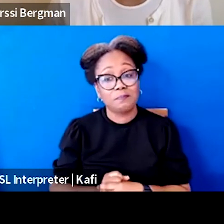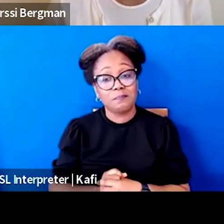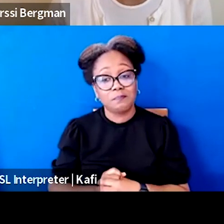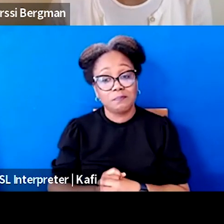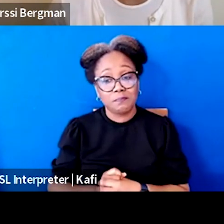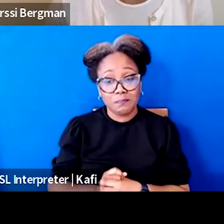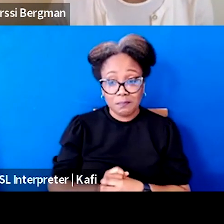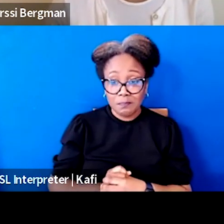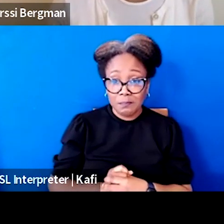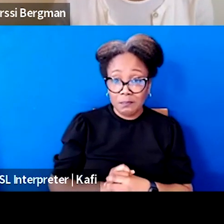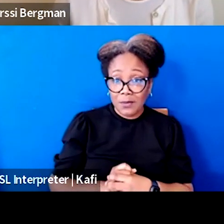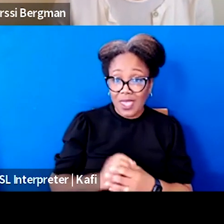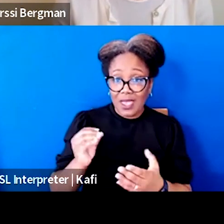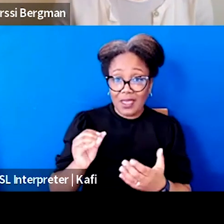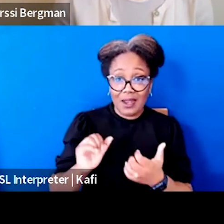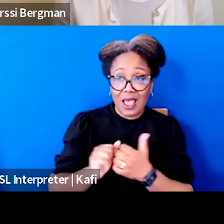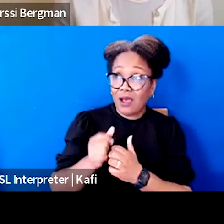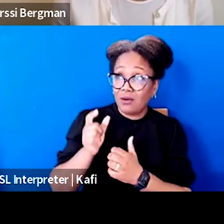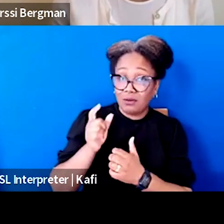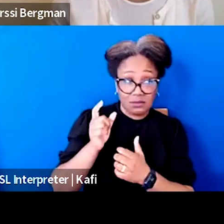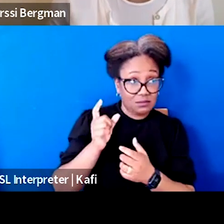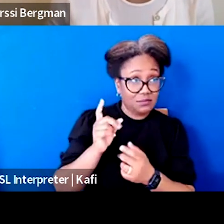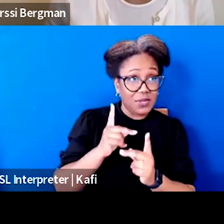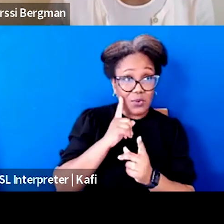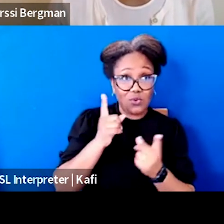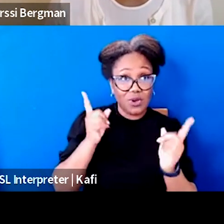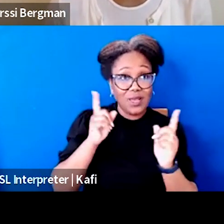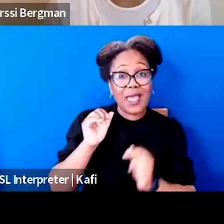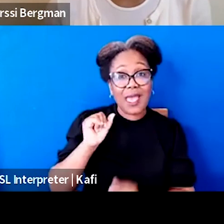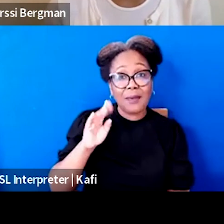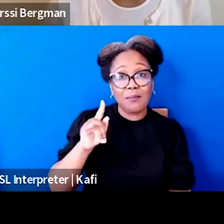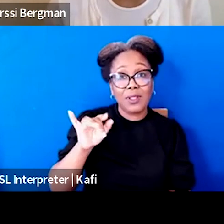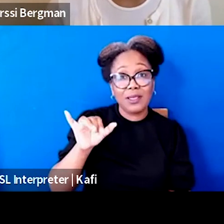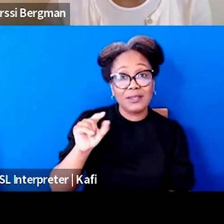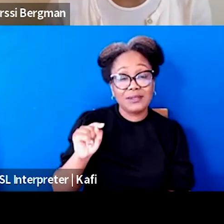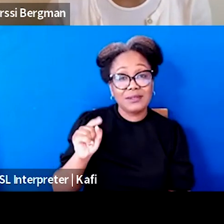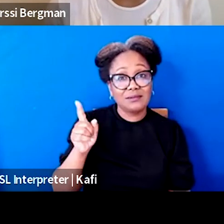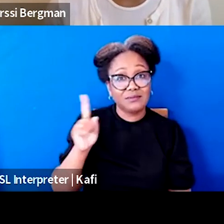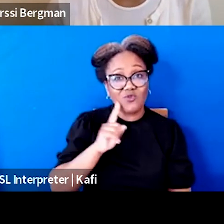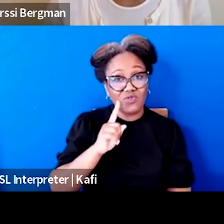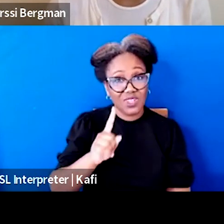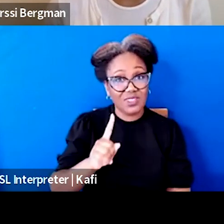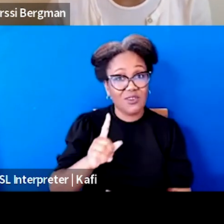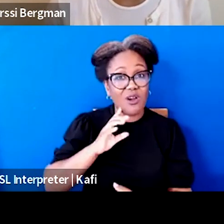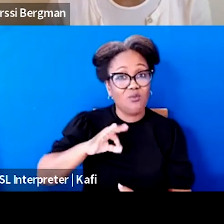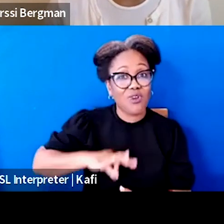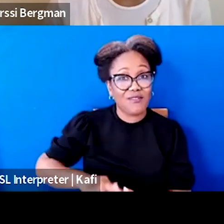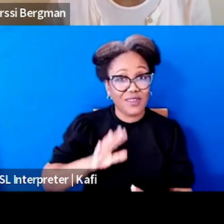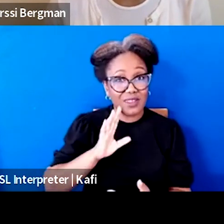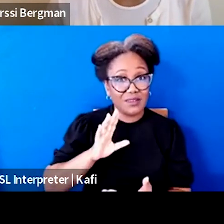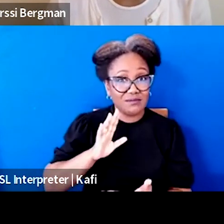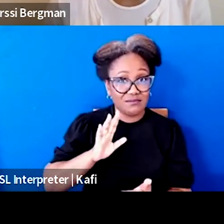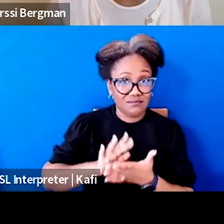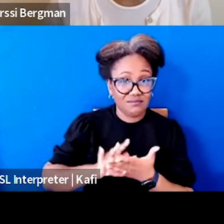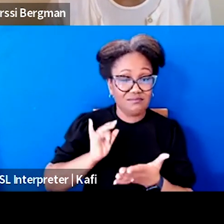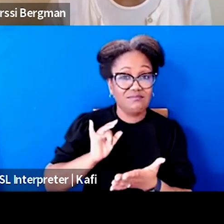is really profiting off of the life and death of members who are not able to like produce, members of like my